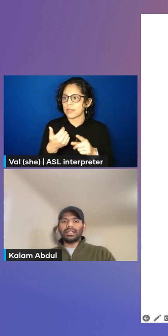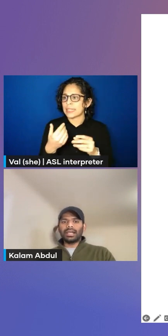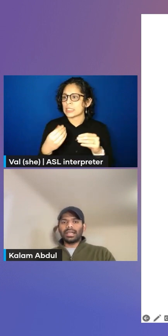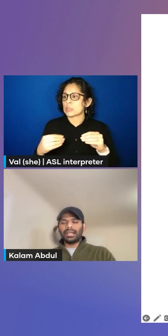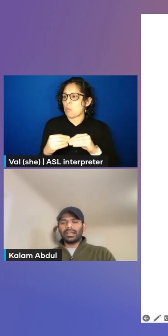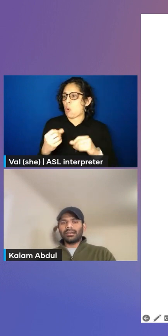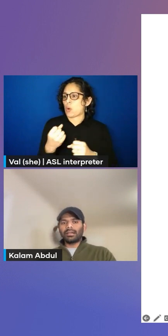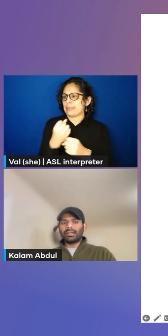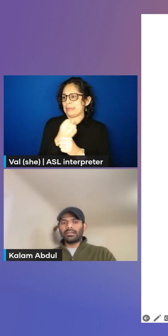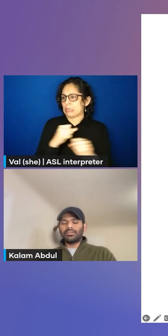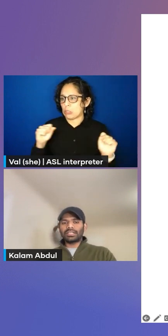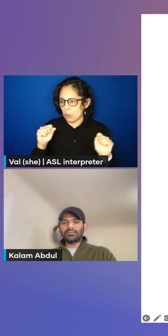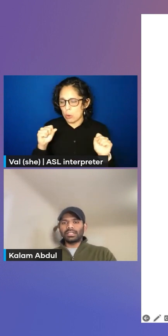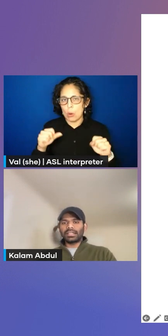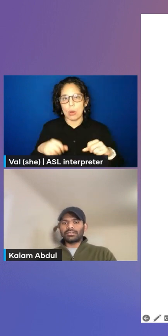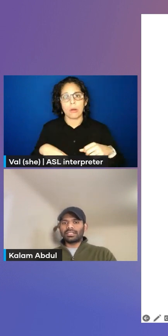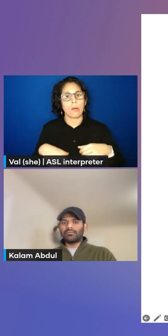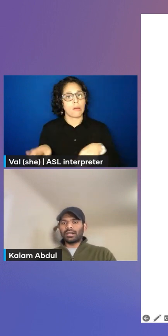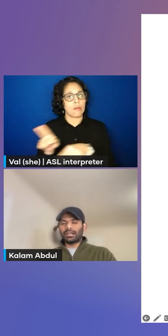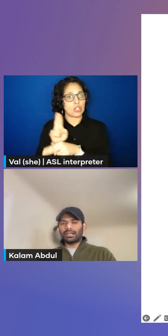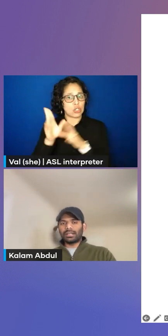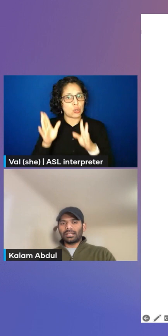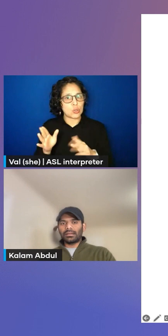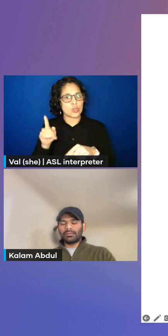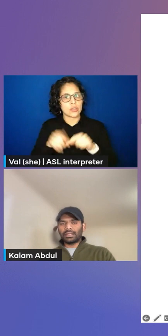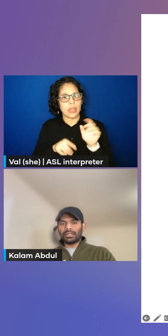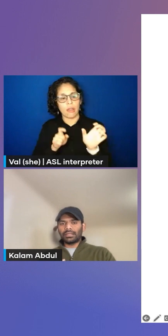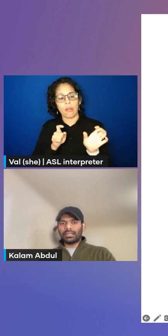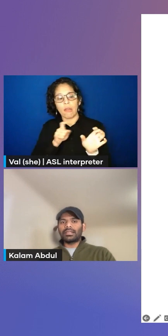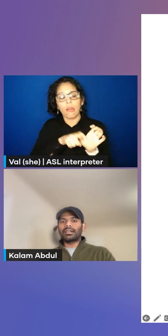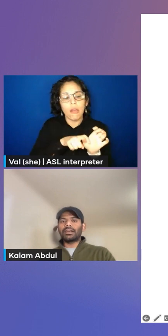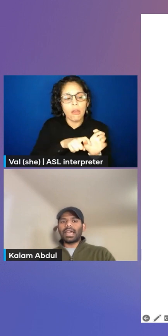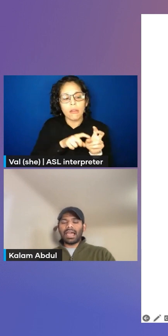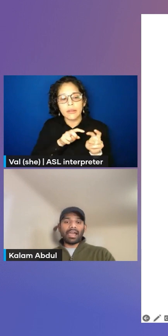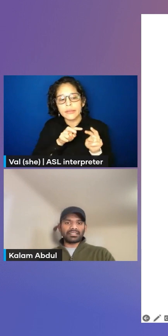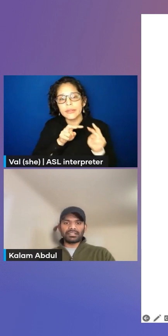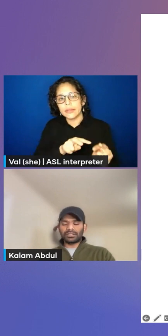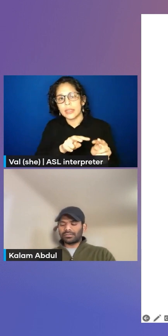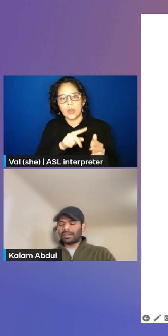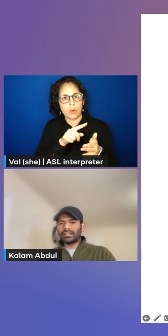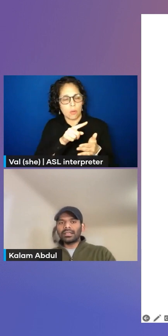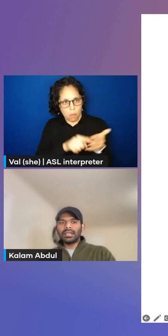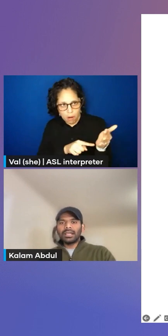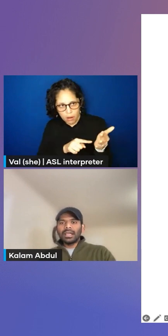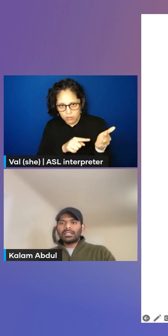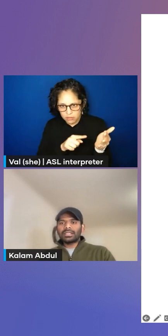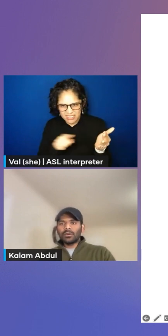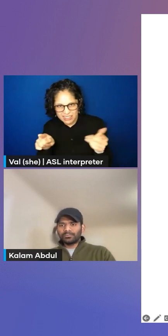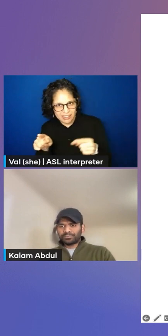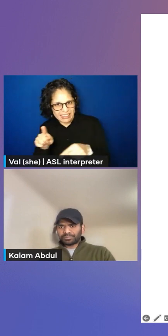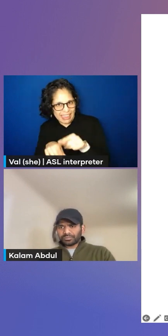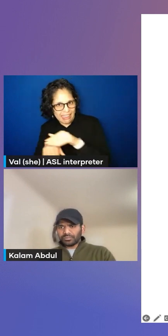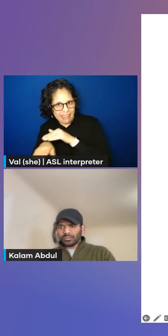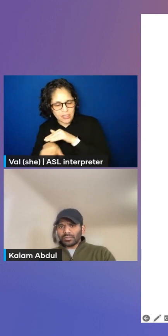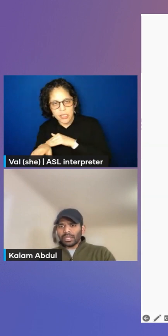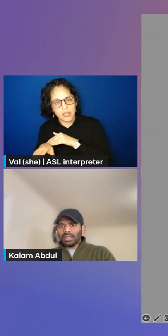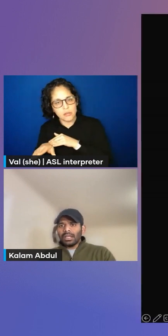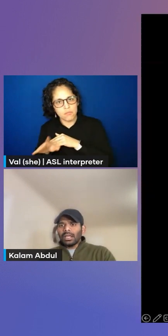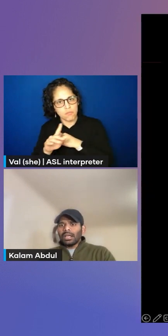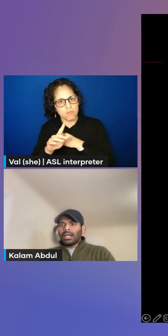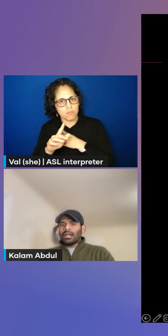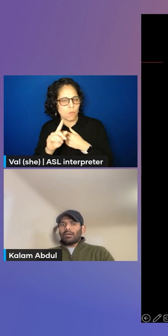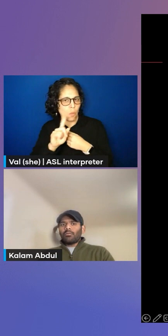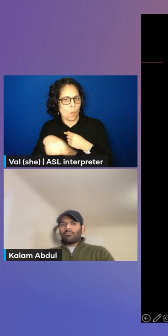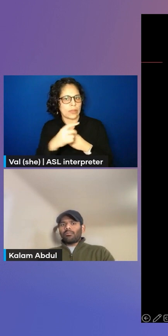secure, and users only get to see what they have access to, right? So